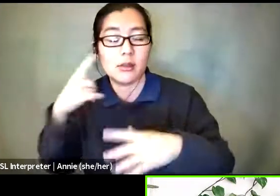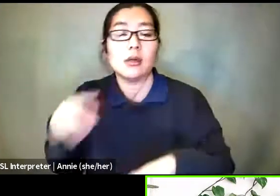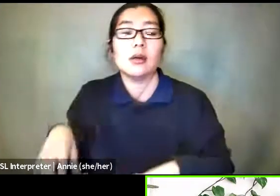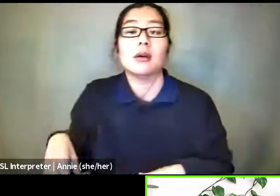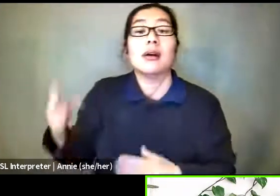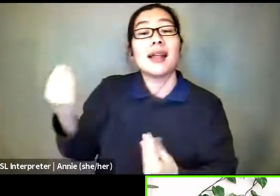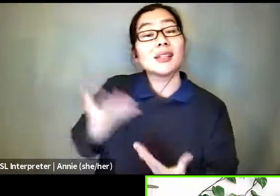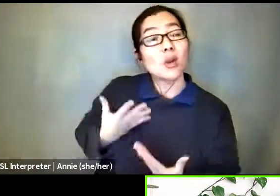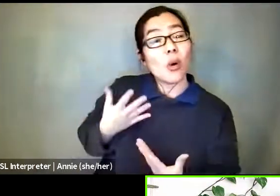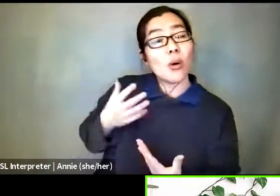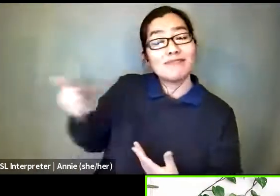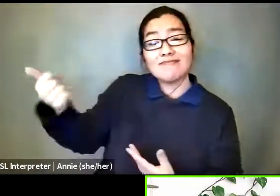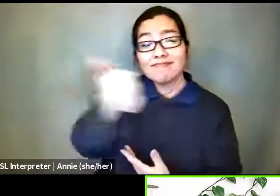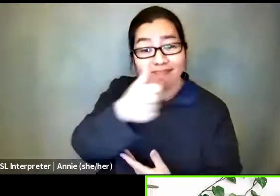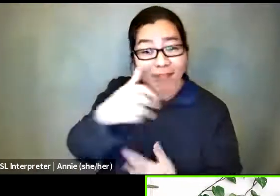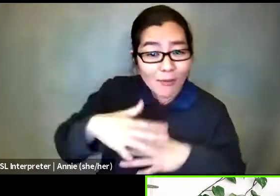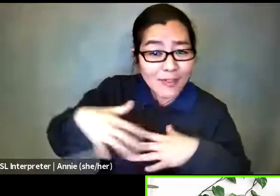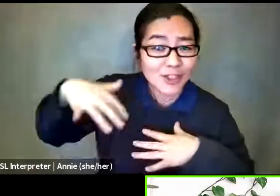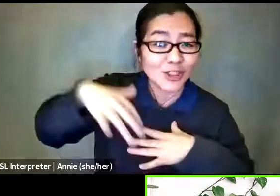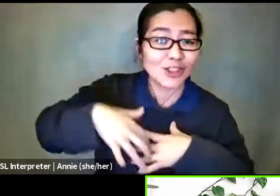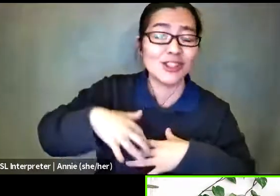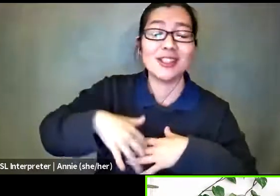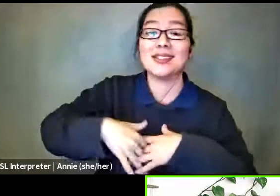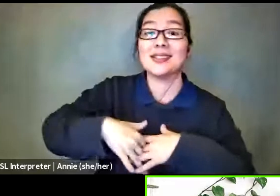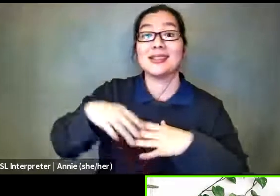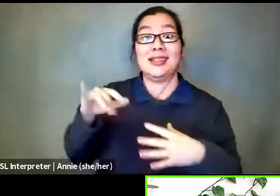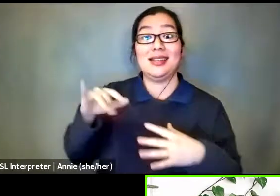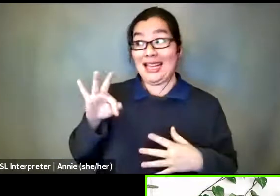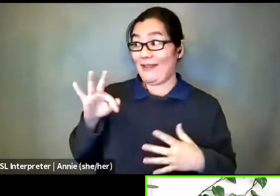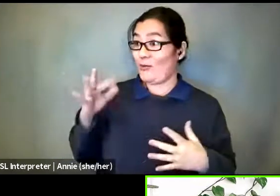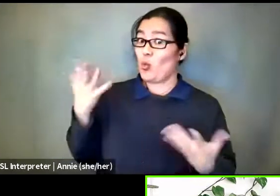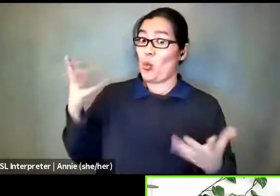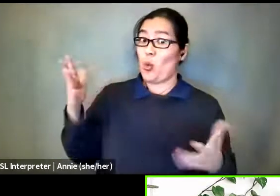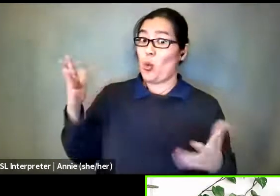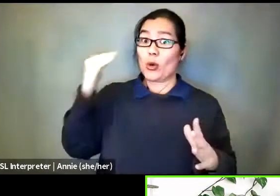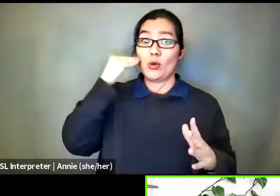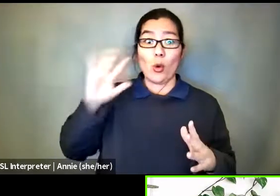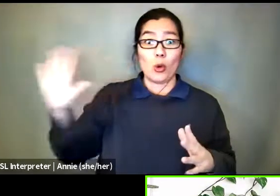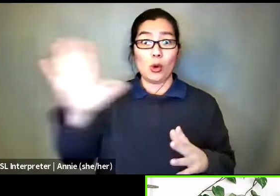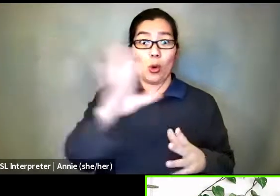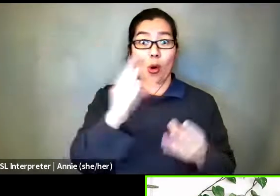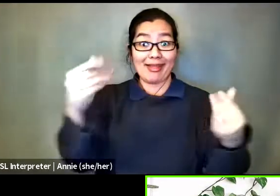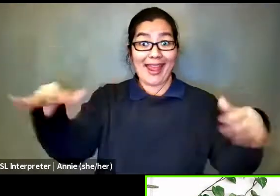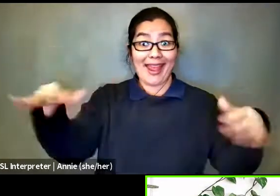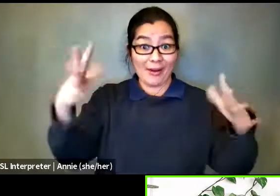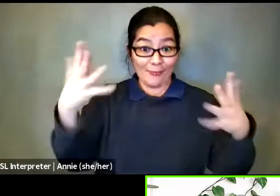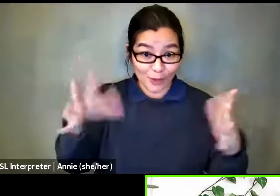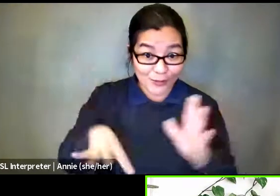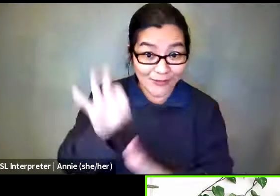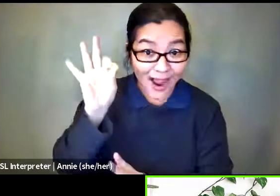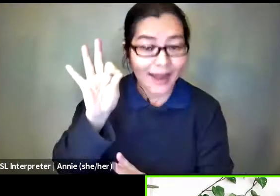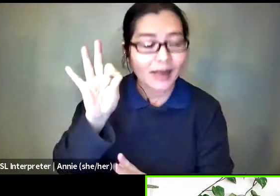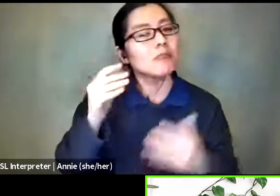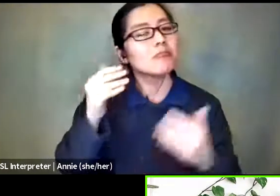and also if you have found whose lands you're on, go ahead and tell us in the chat now as well.